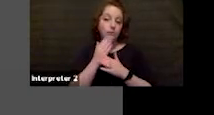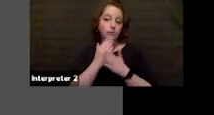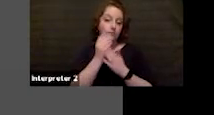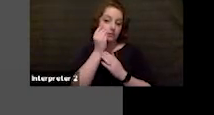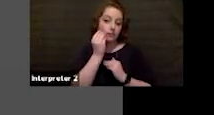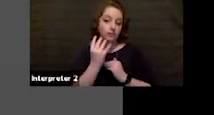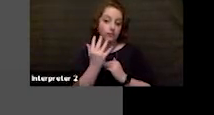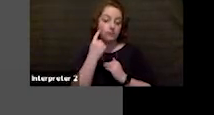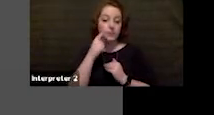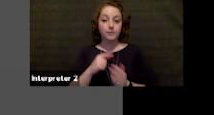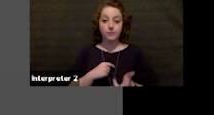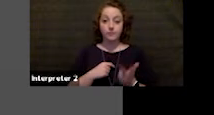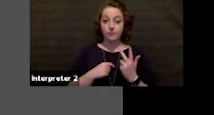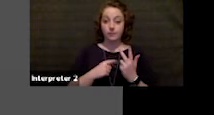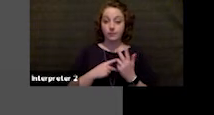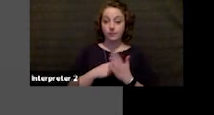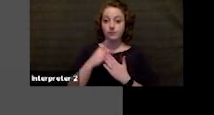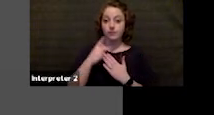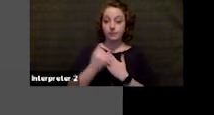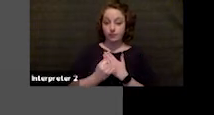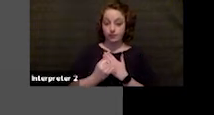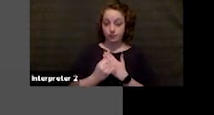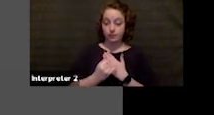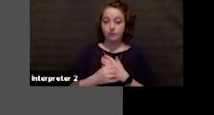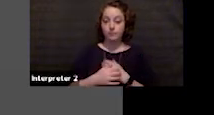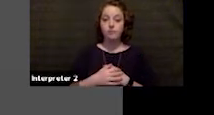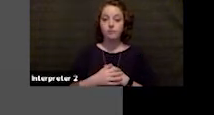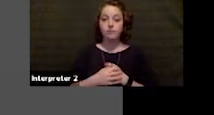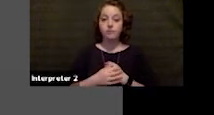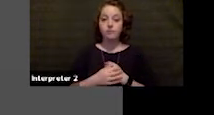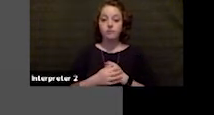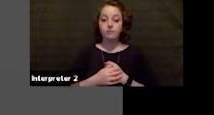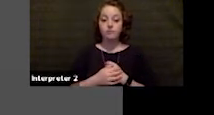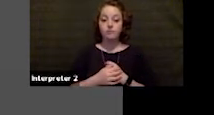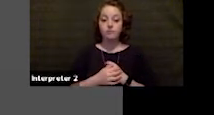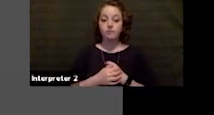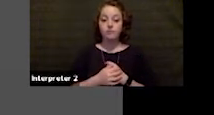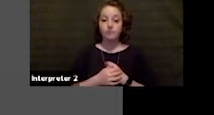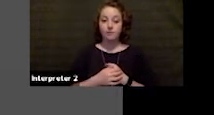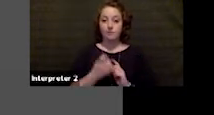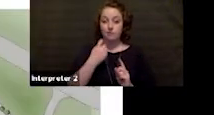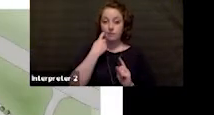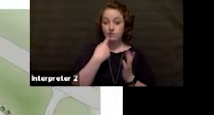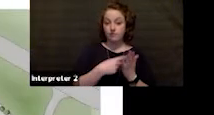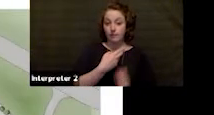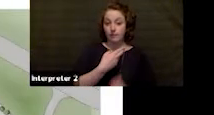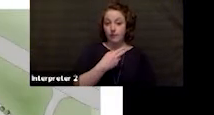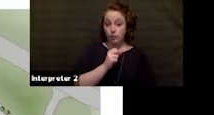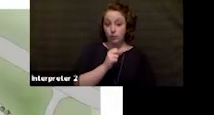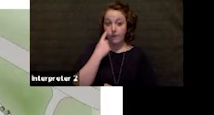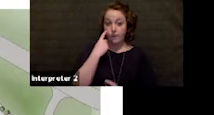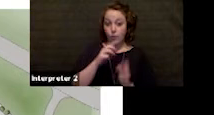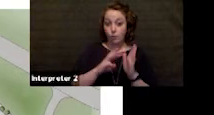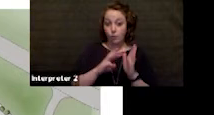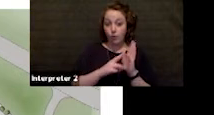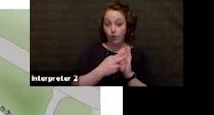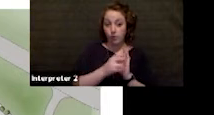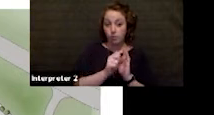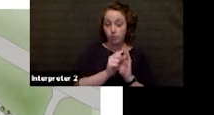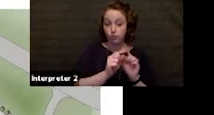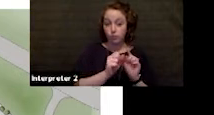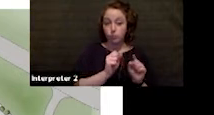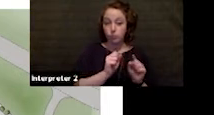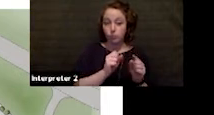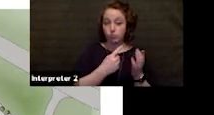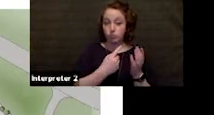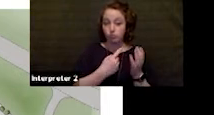3 projects that parallel the high school options that we've been discussing about Waco High and that we're discussing tonight. And these